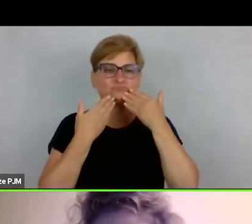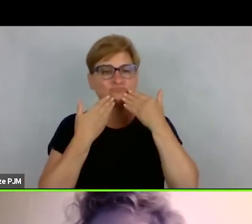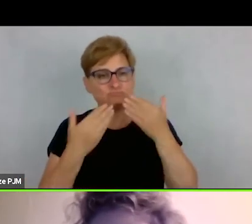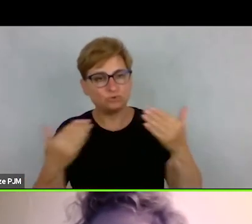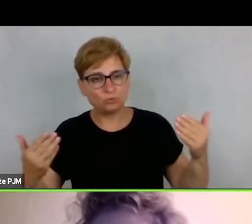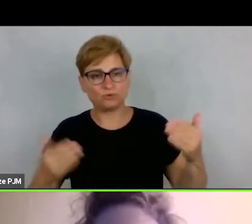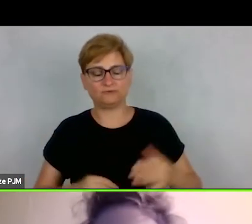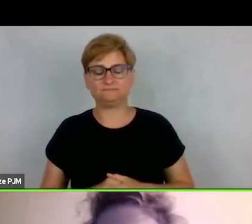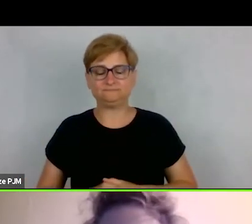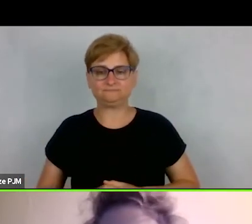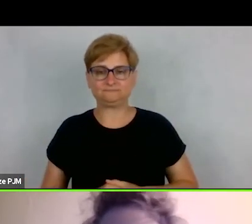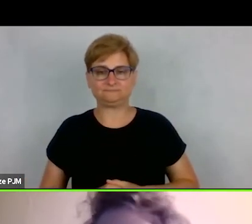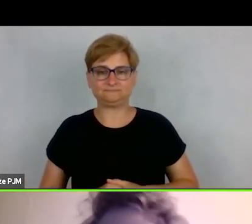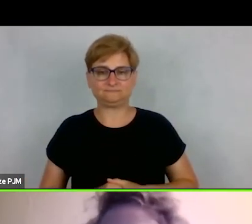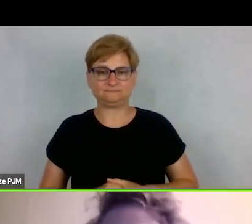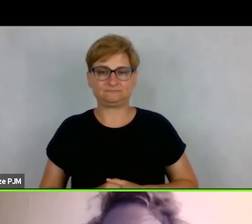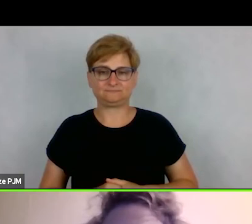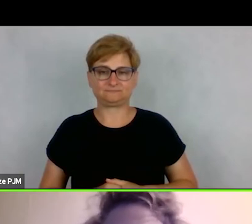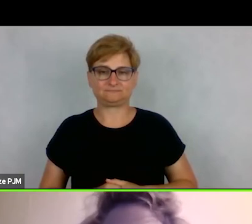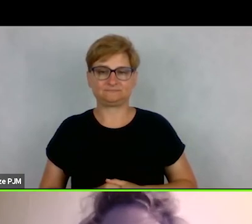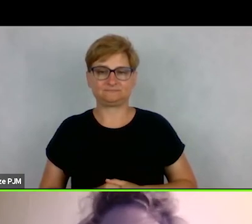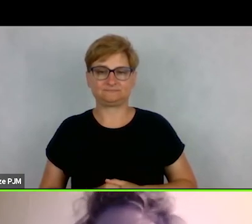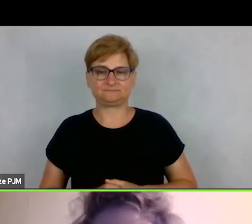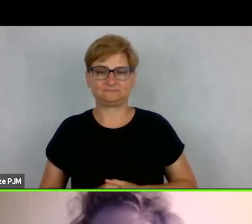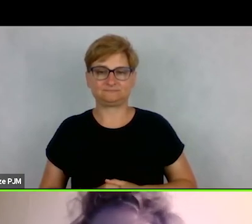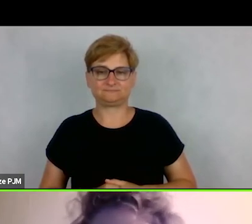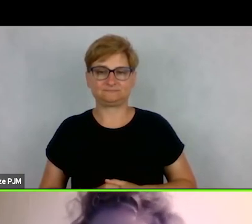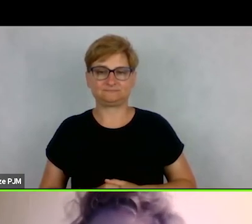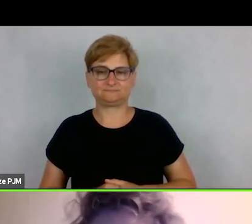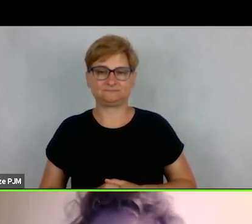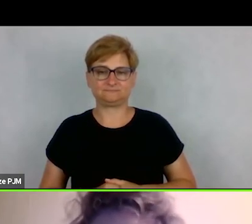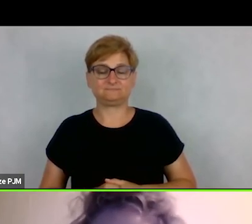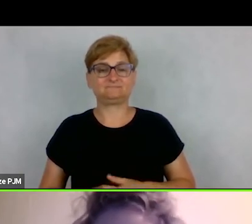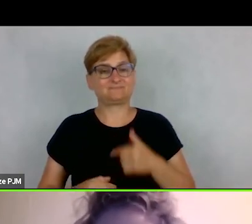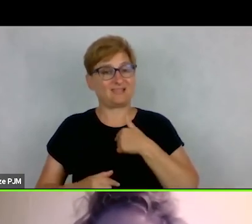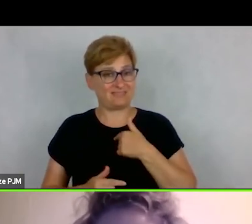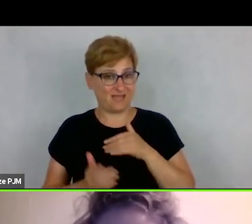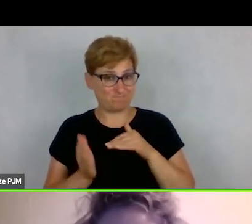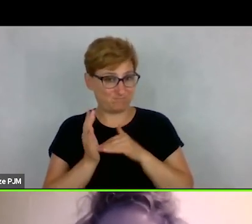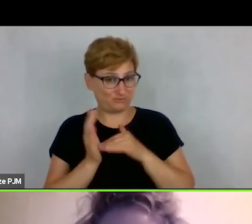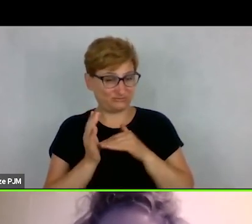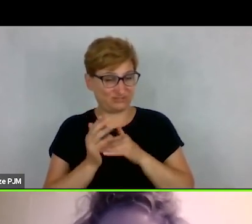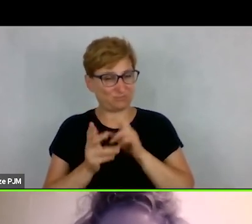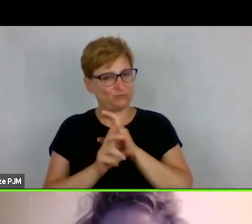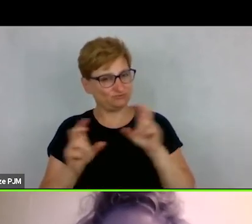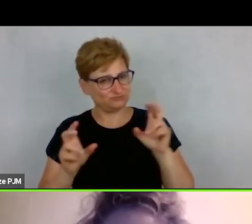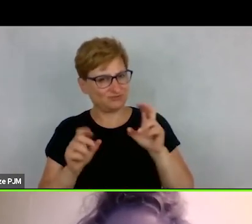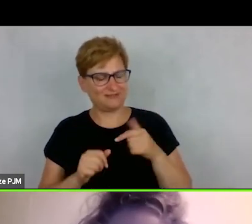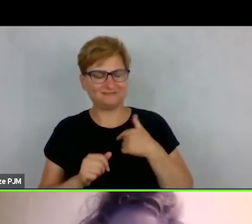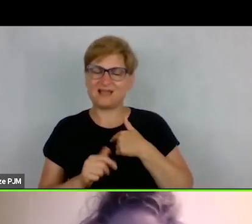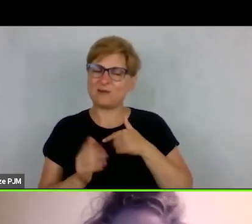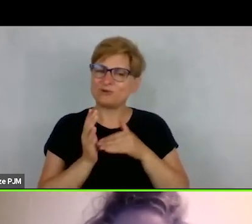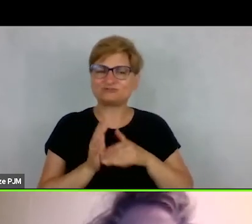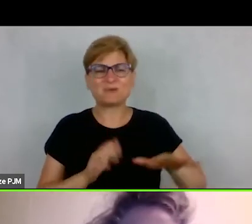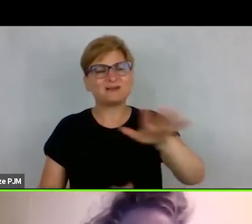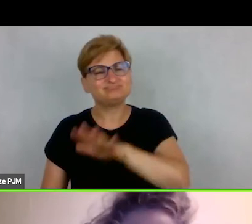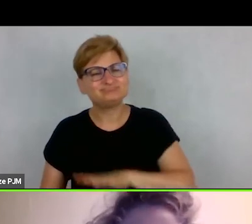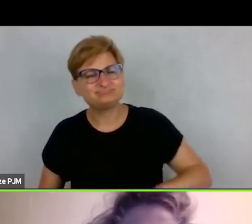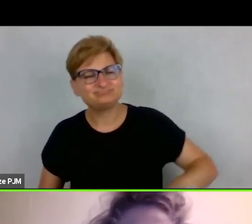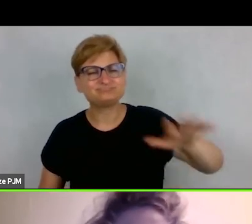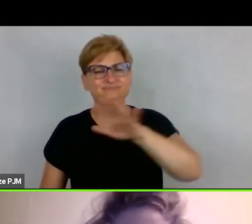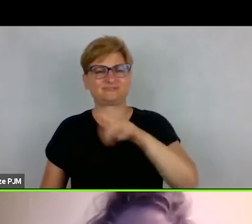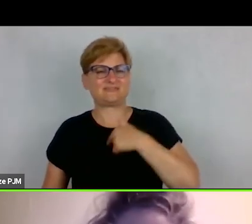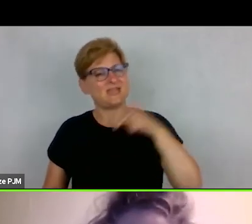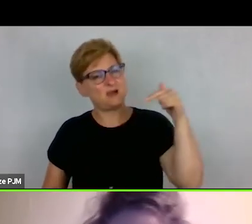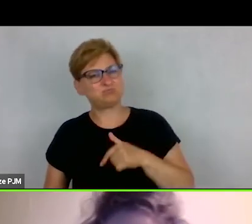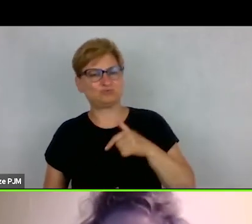I guess I needed time to process all of it, and I guess many of us as well. So it's gonna be good, good time at the